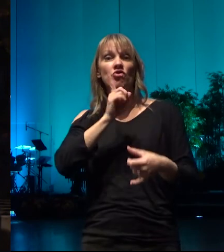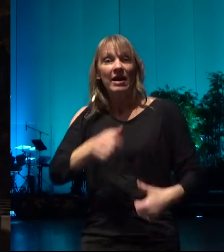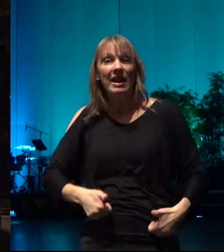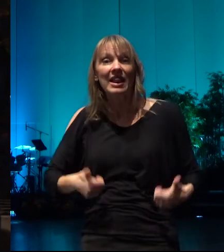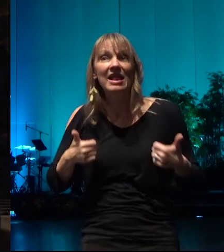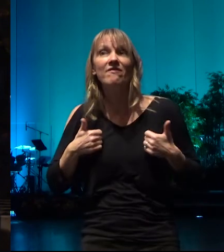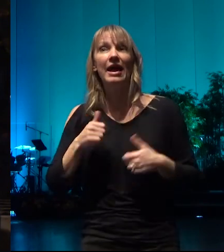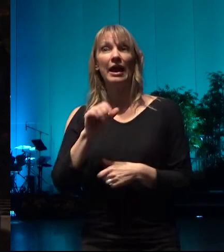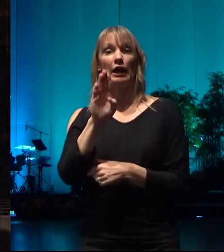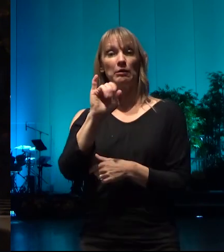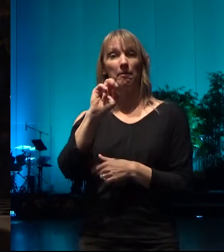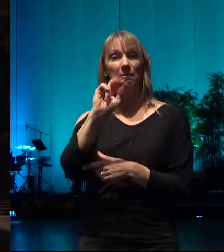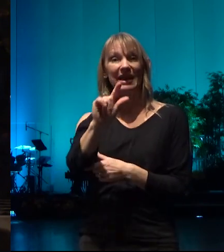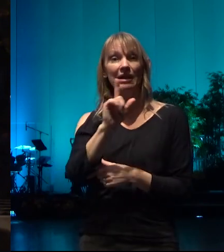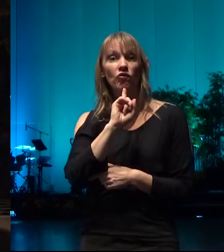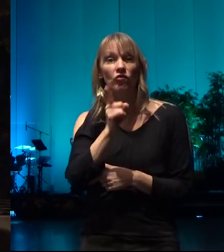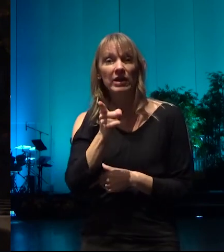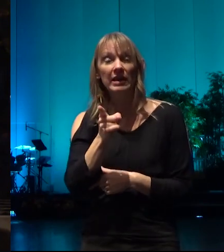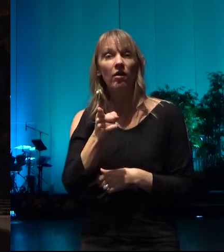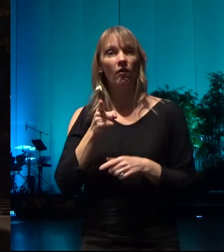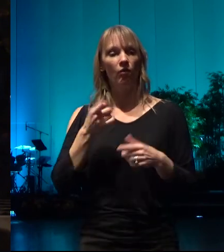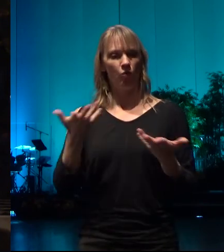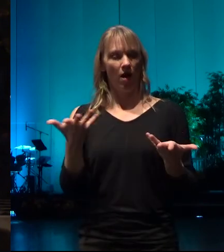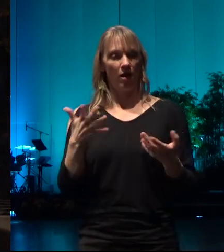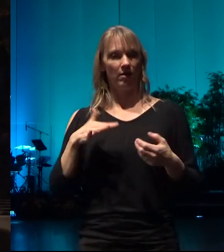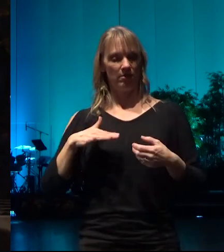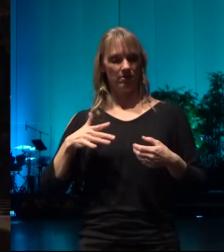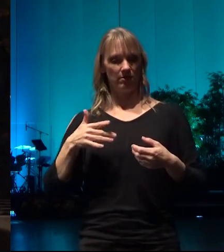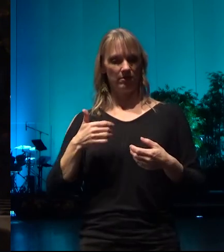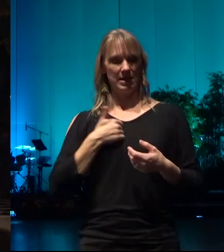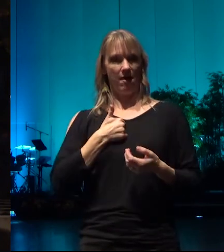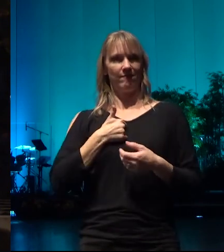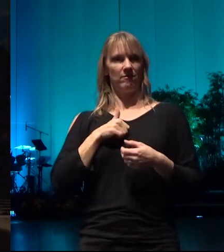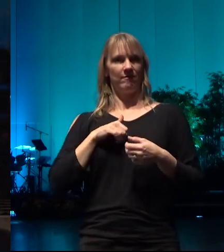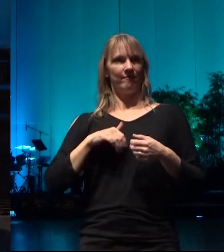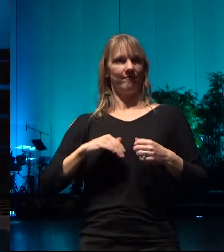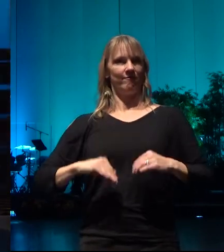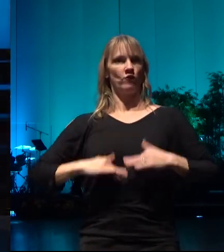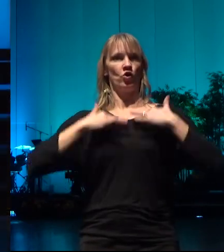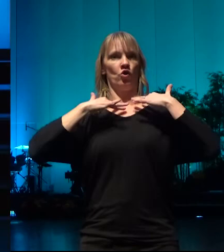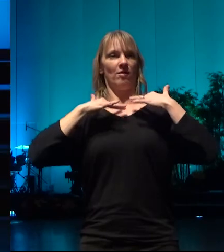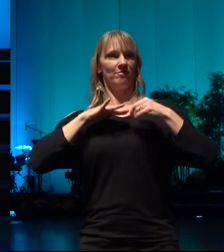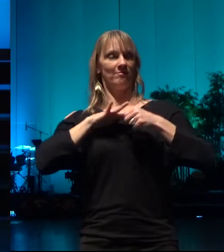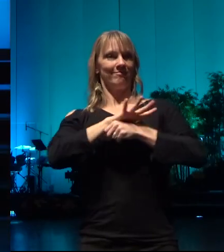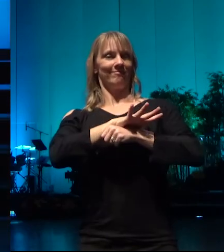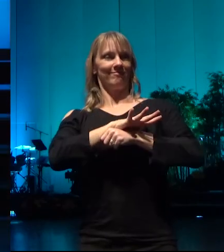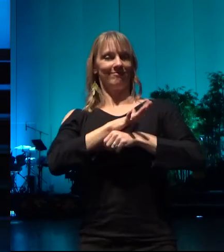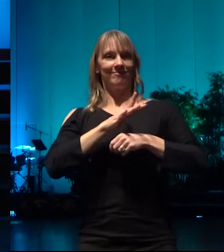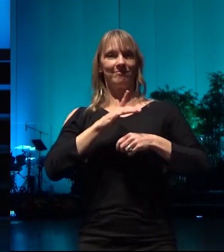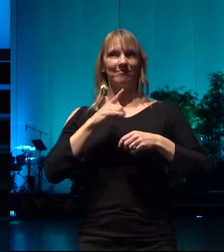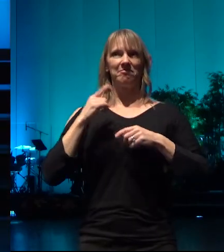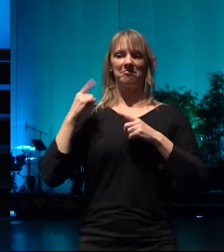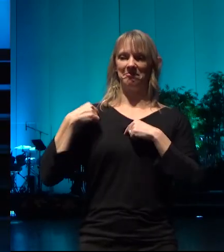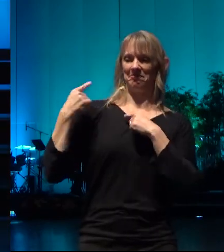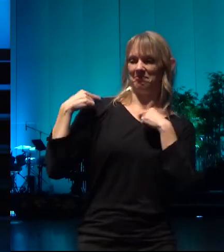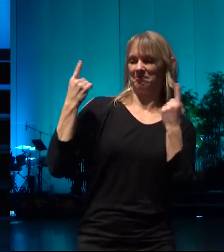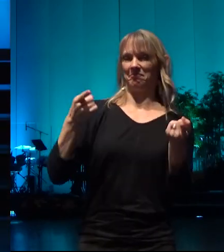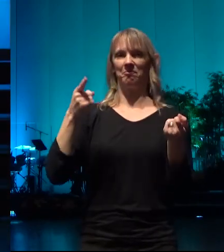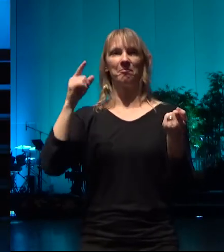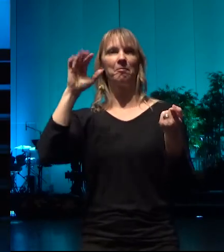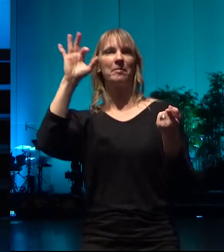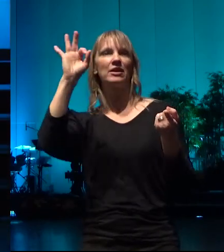real living and being real is the fullness of ourselves. And I can say, after all these years in